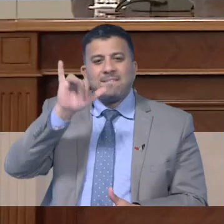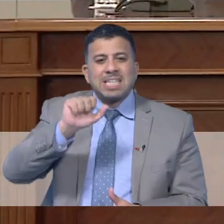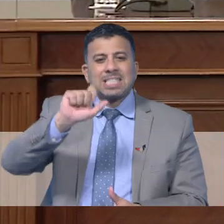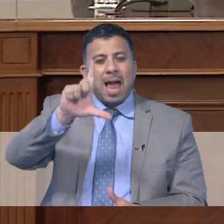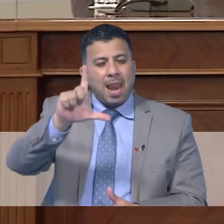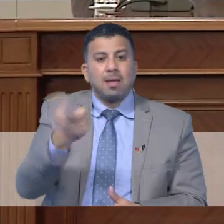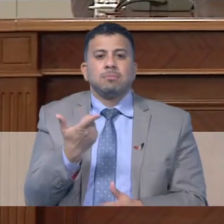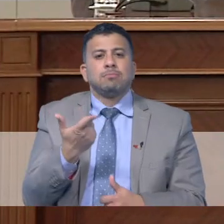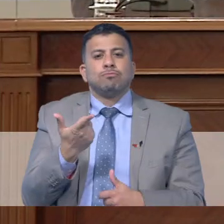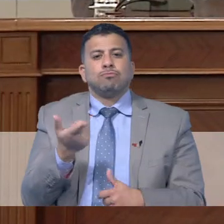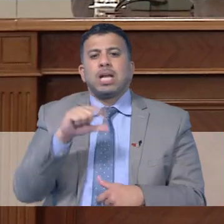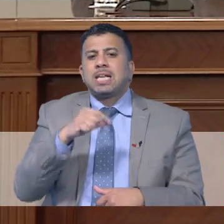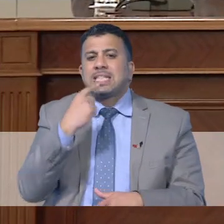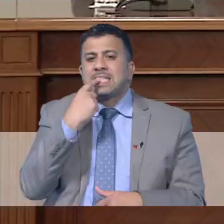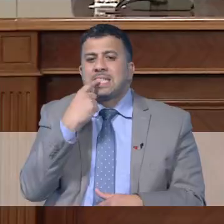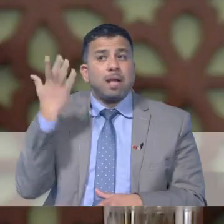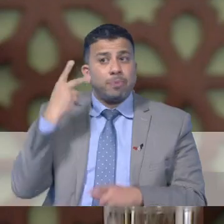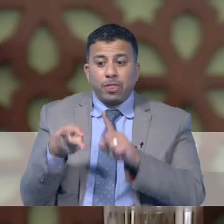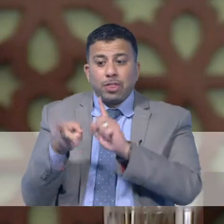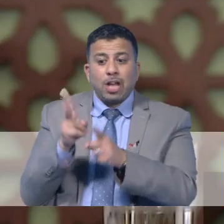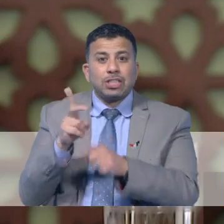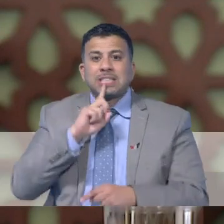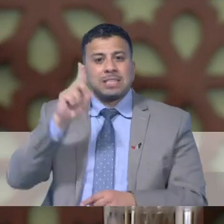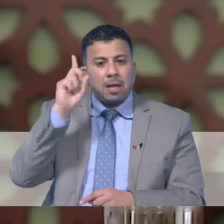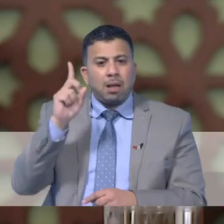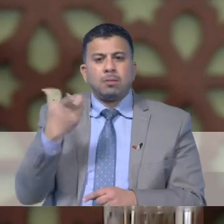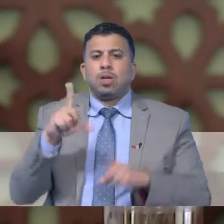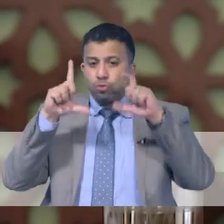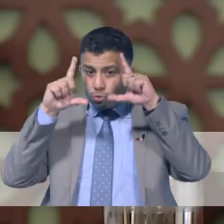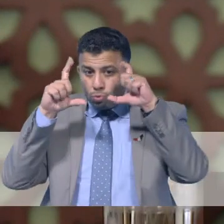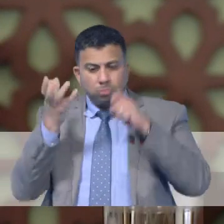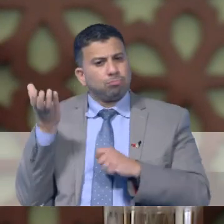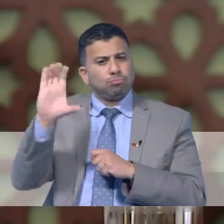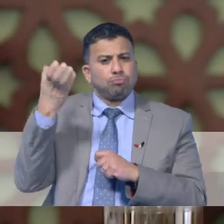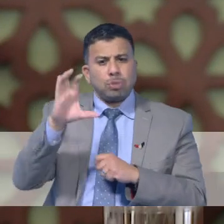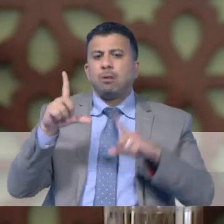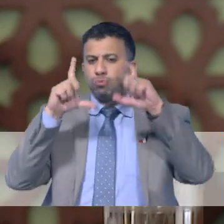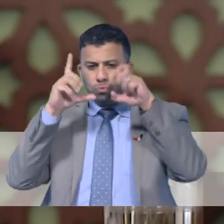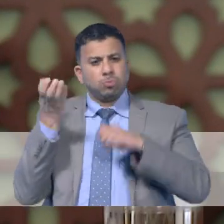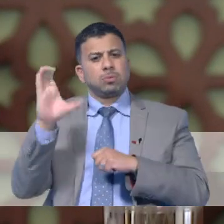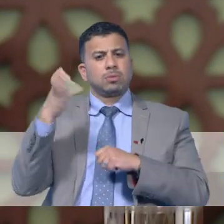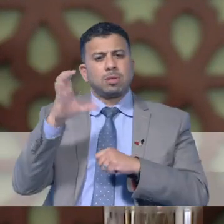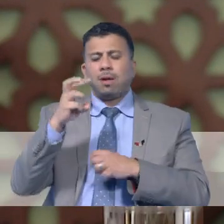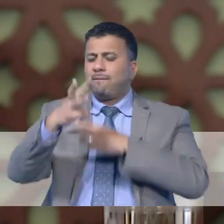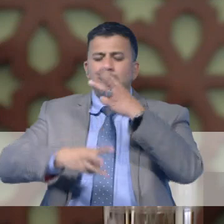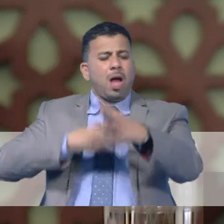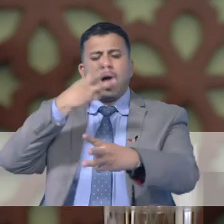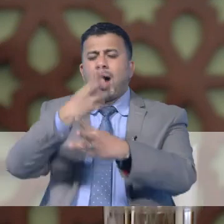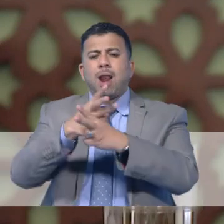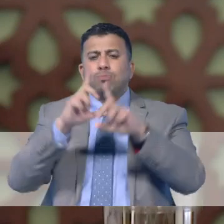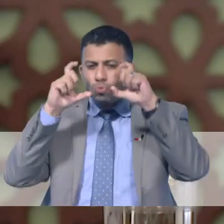was 12 years old. And also for pictures which is collected from all